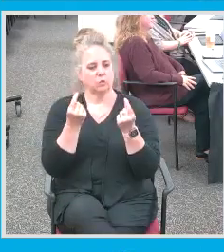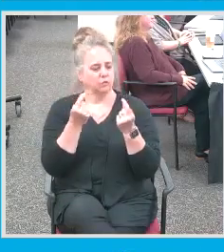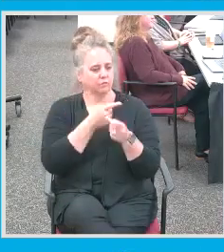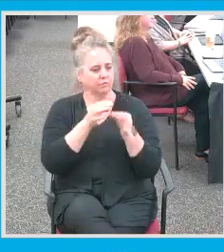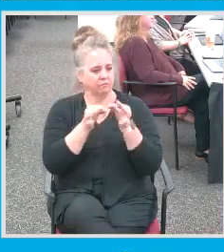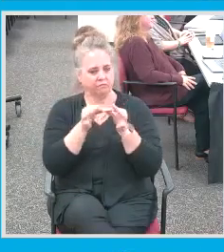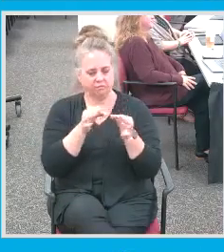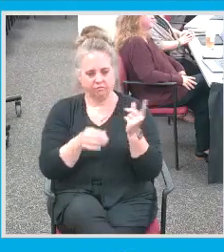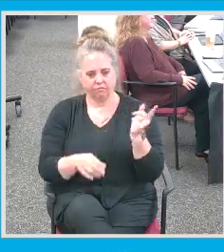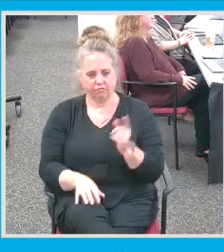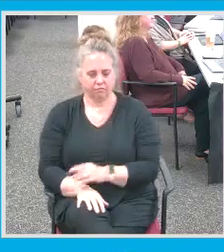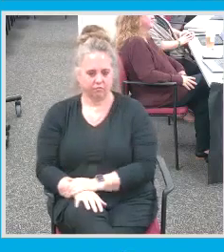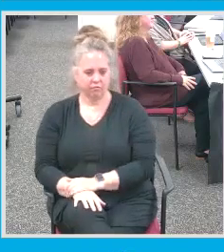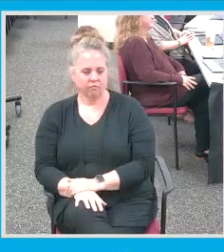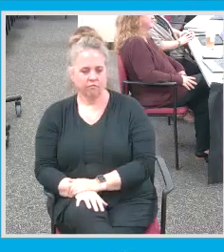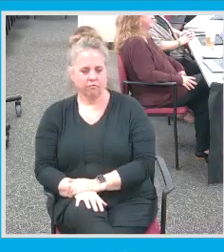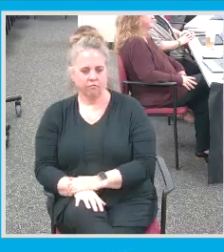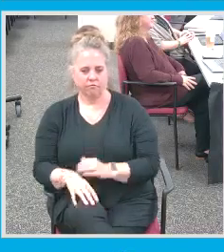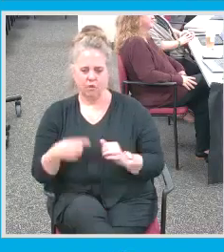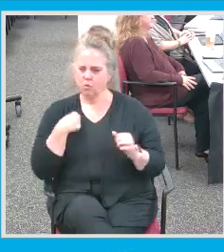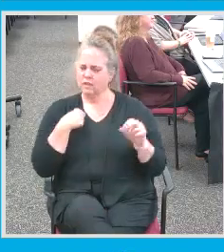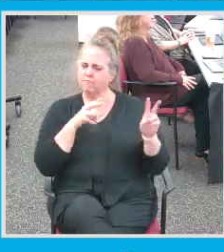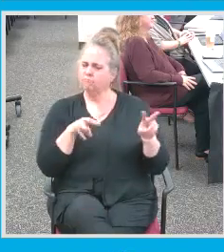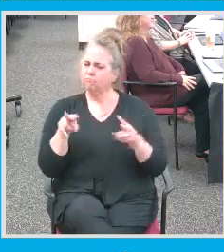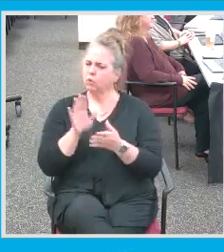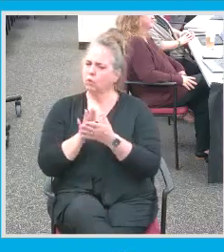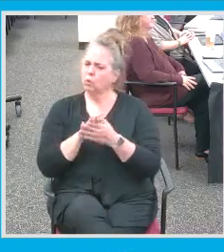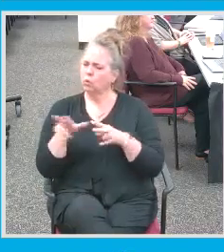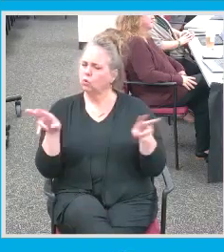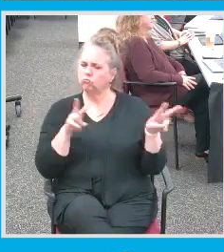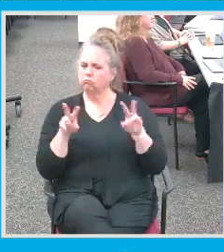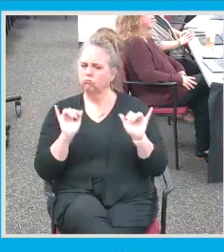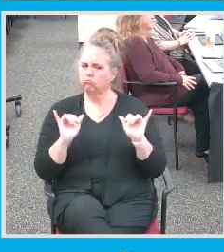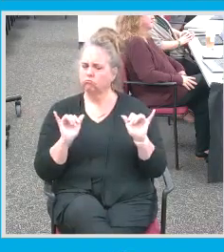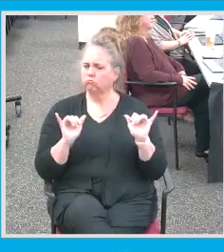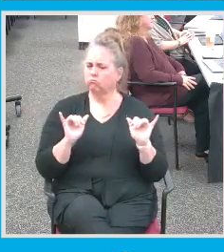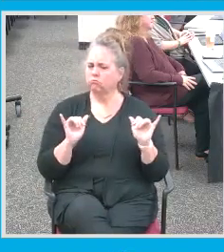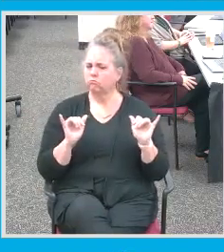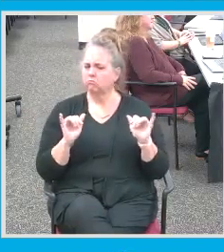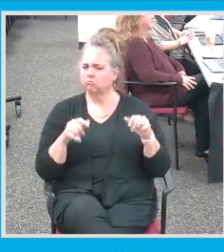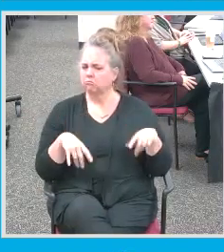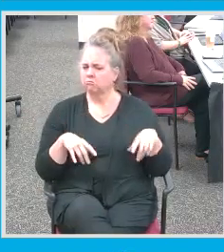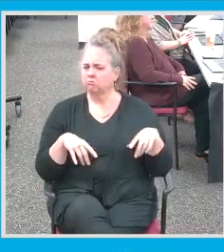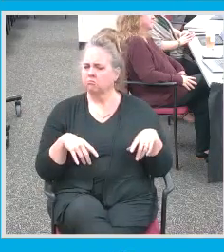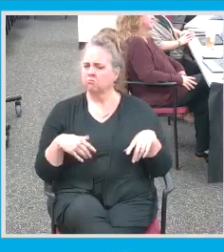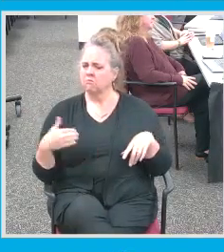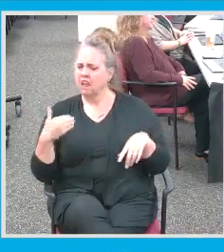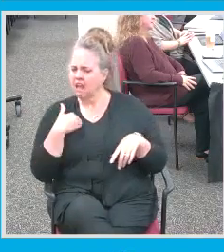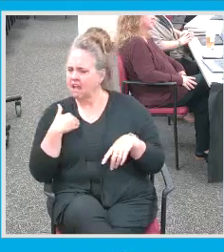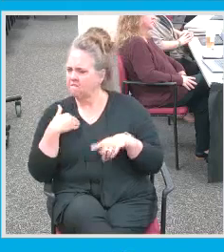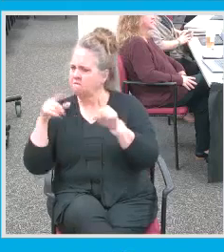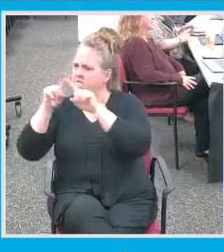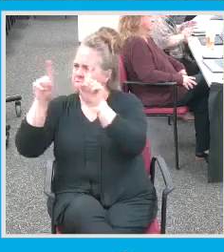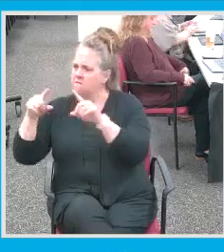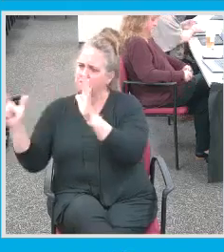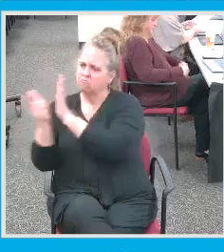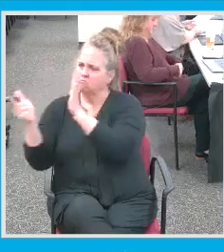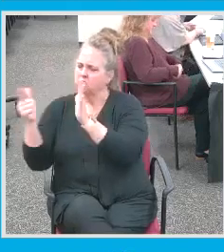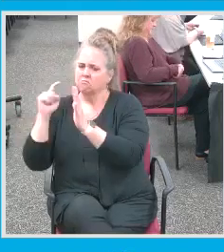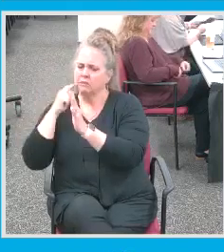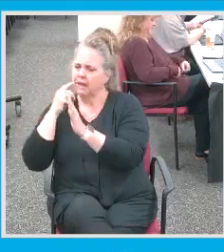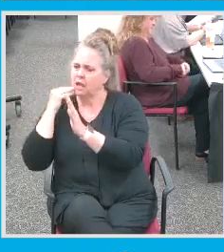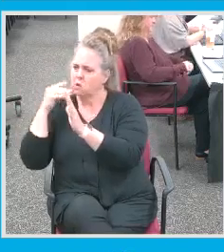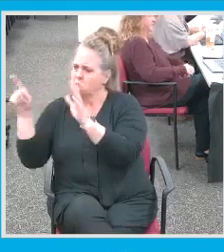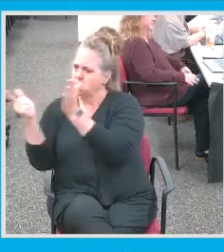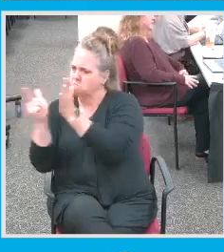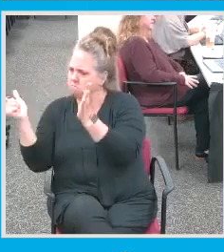school to see if they had like tobacco-free signs and stuff, and so I